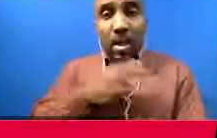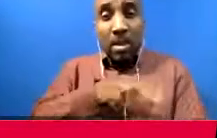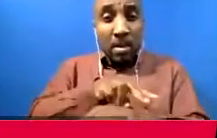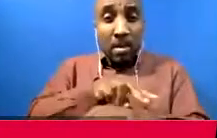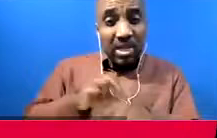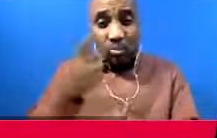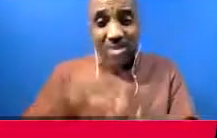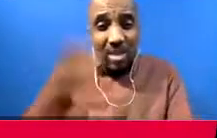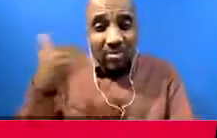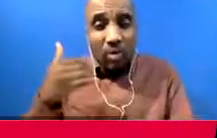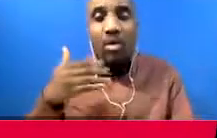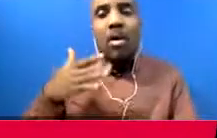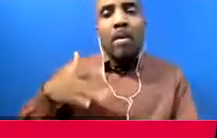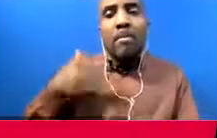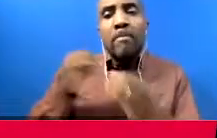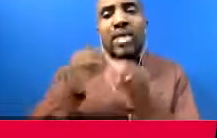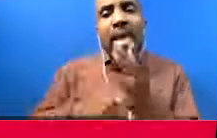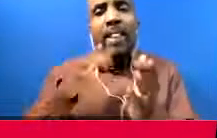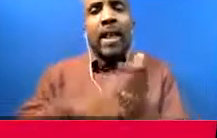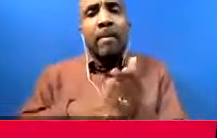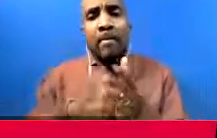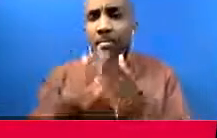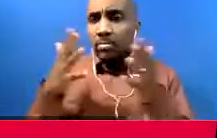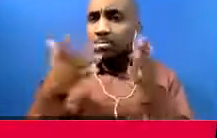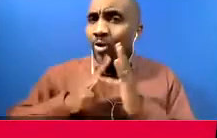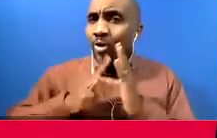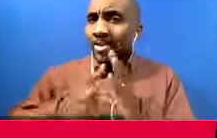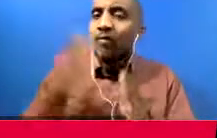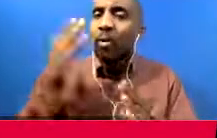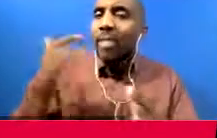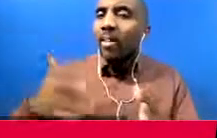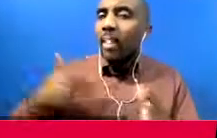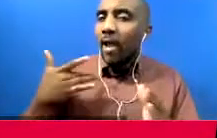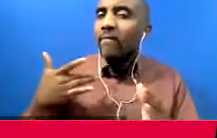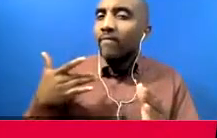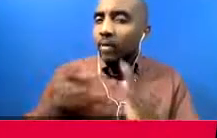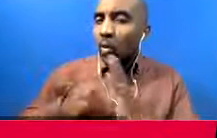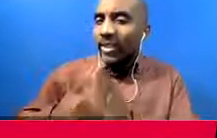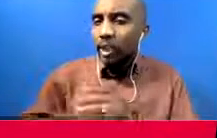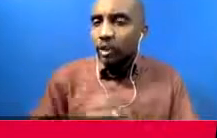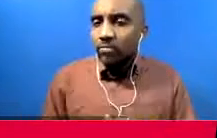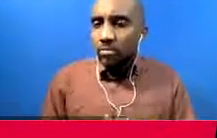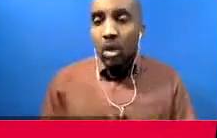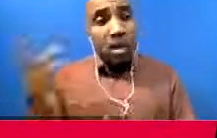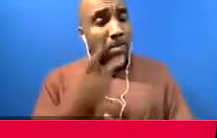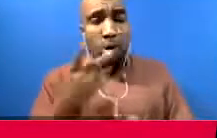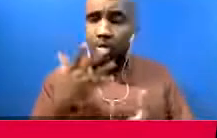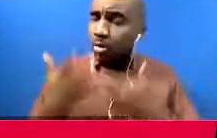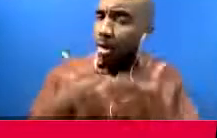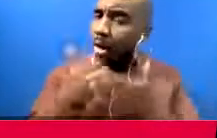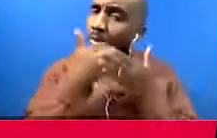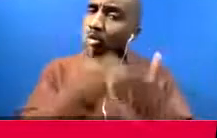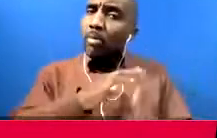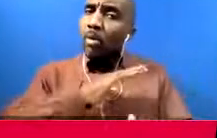Black Lives Matter as an organization and the larger organization, the Movement for Black Lives, have both voiced their continued support for